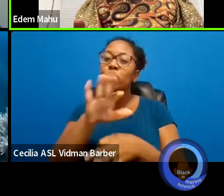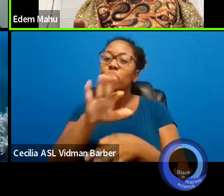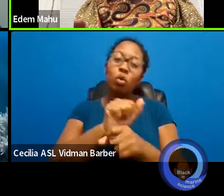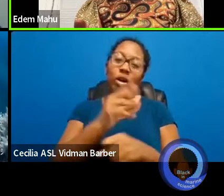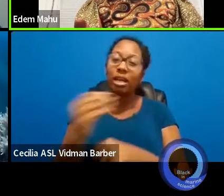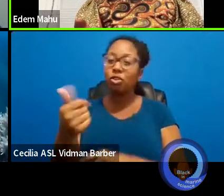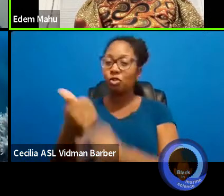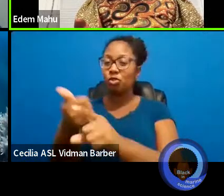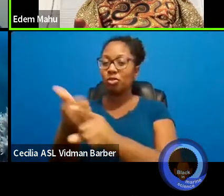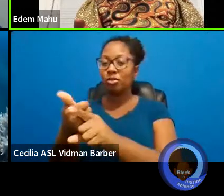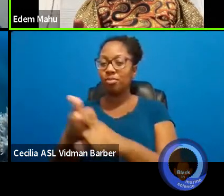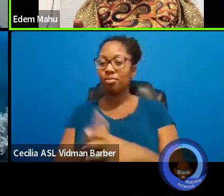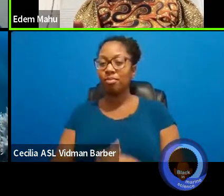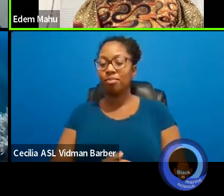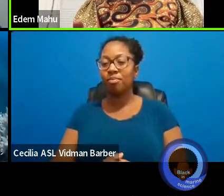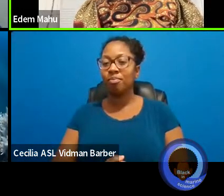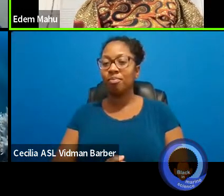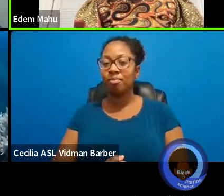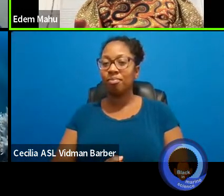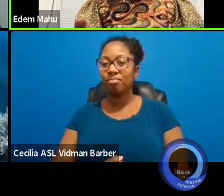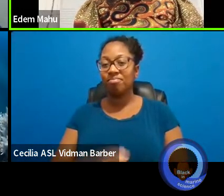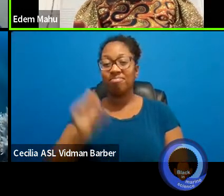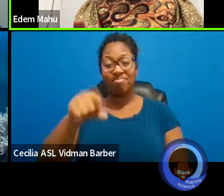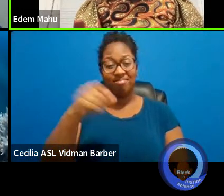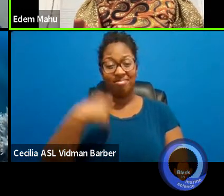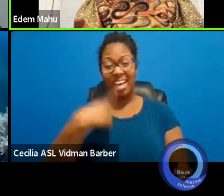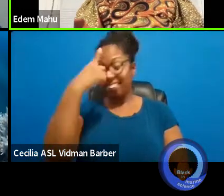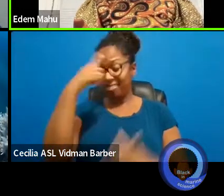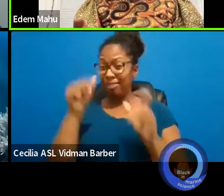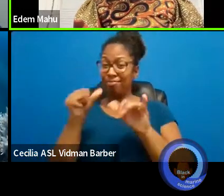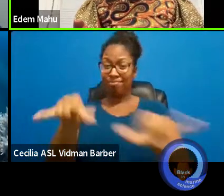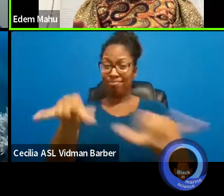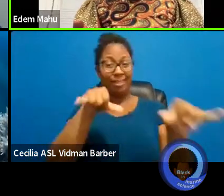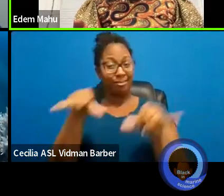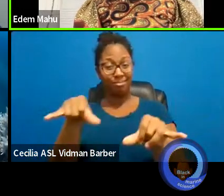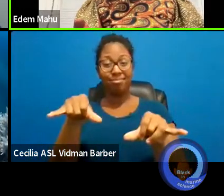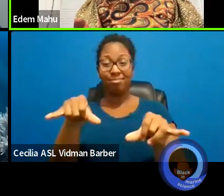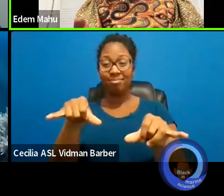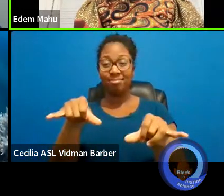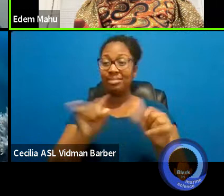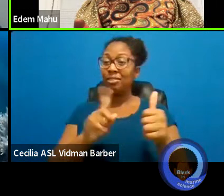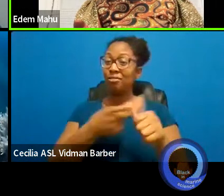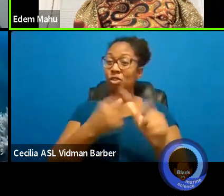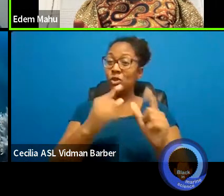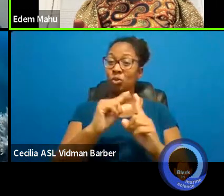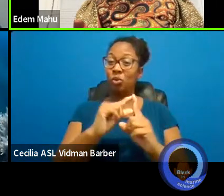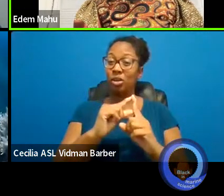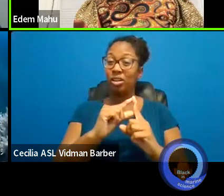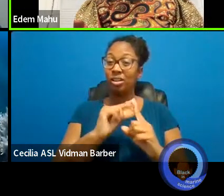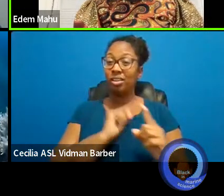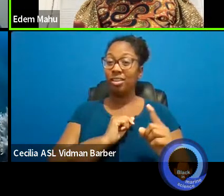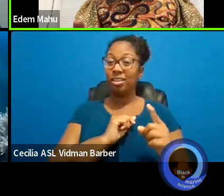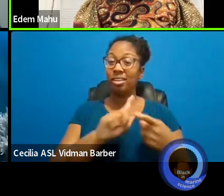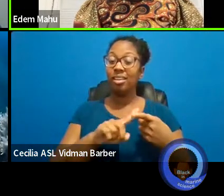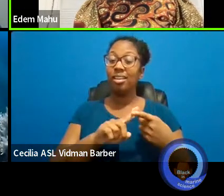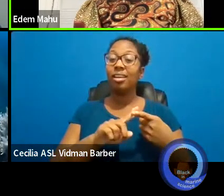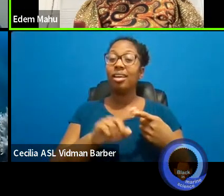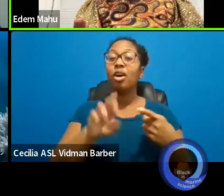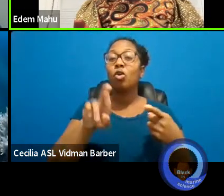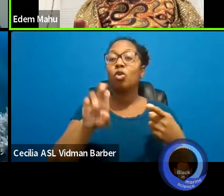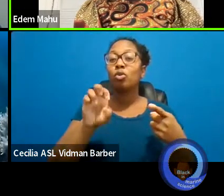Okay, so I think we are all on the same page here. The first word I have for you is